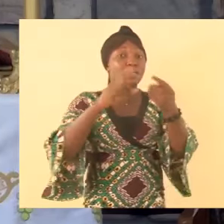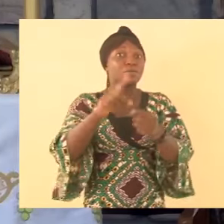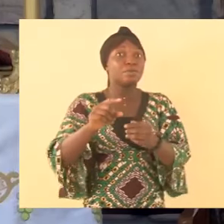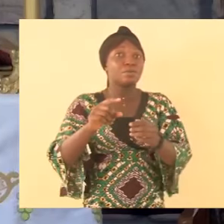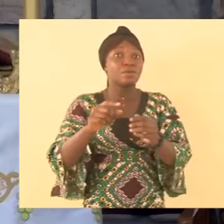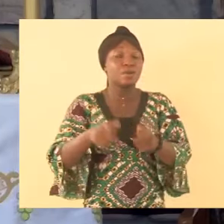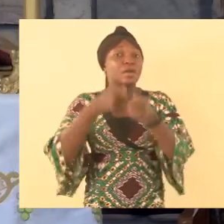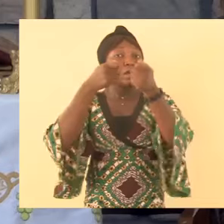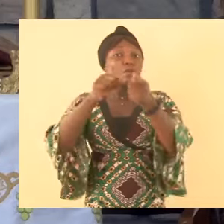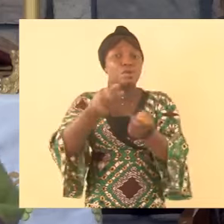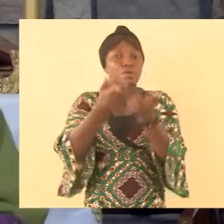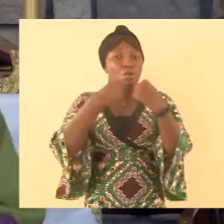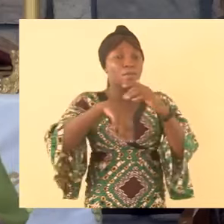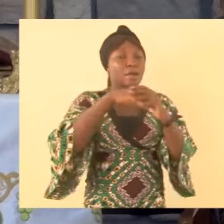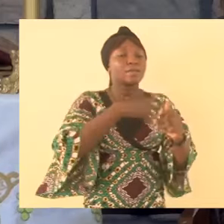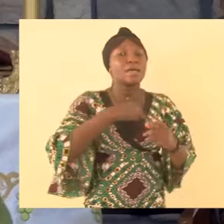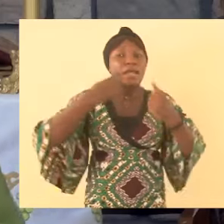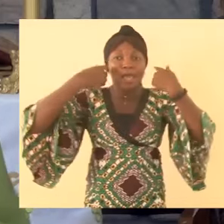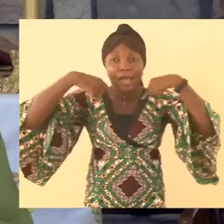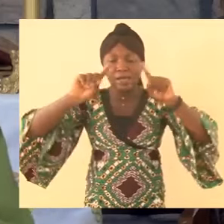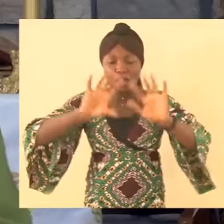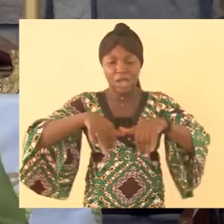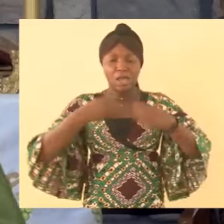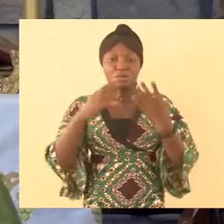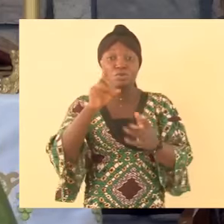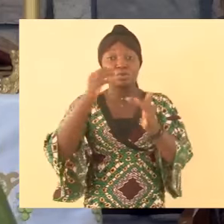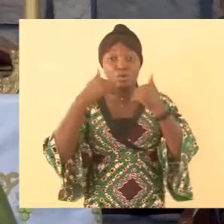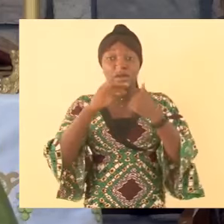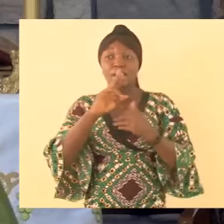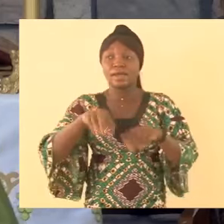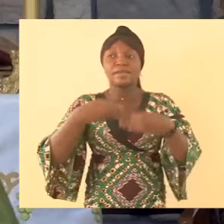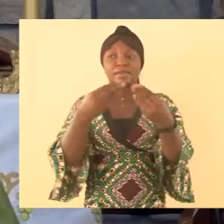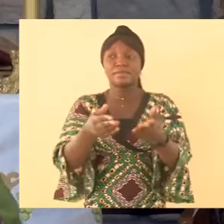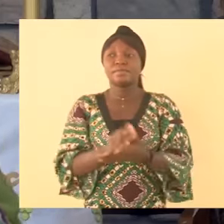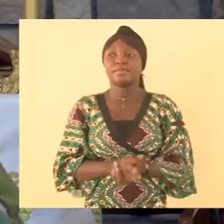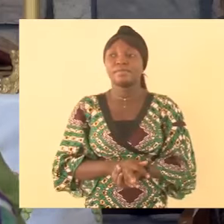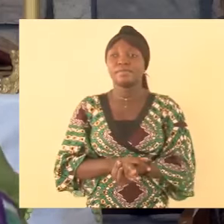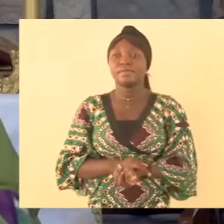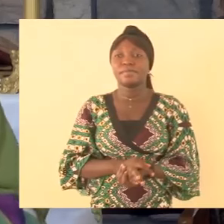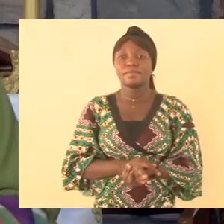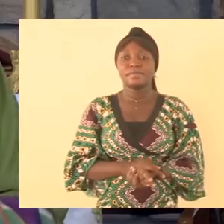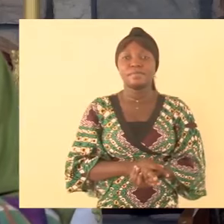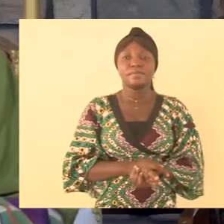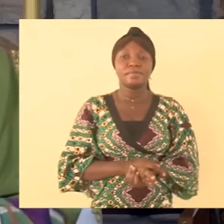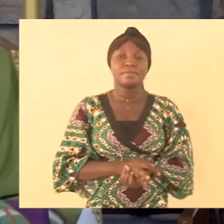you award, you come out and announce how much you are giving.